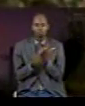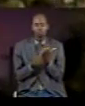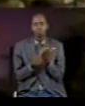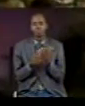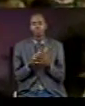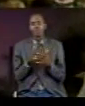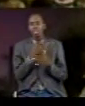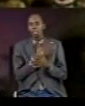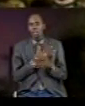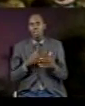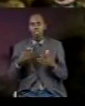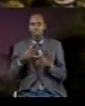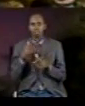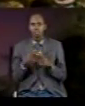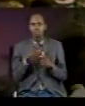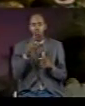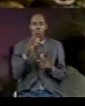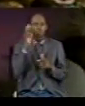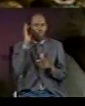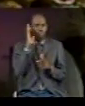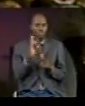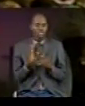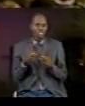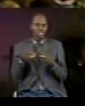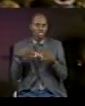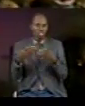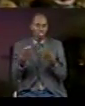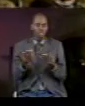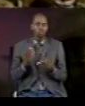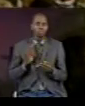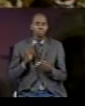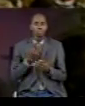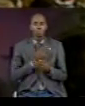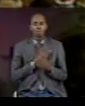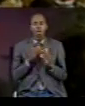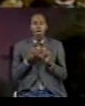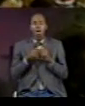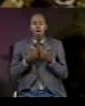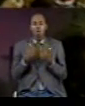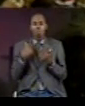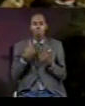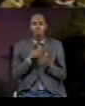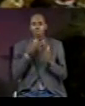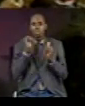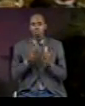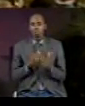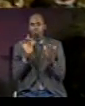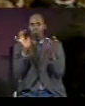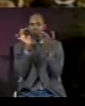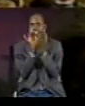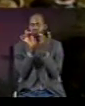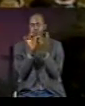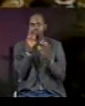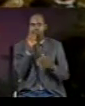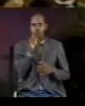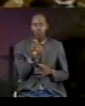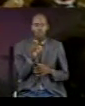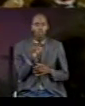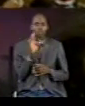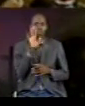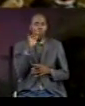will give us how we can contact you, your phone number if you have a